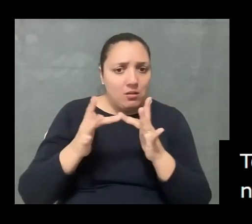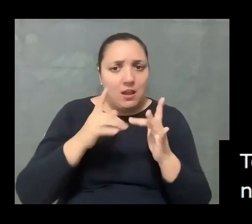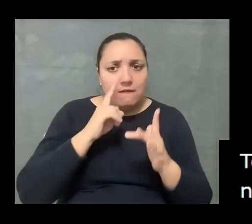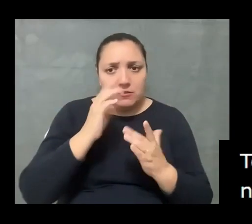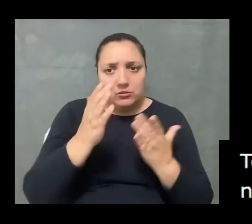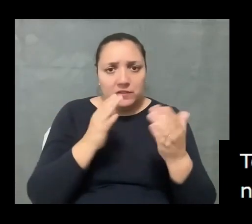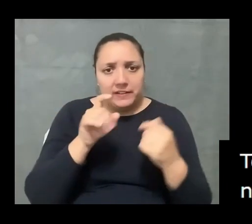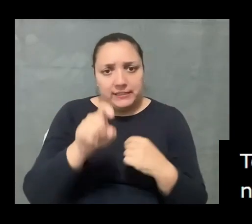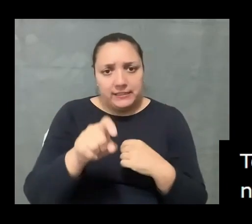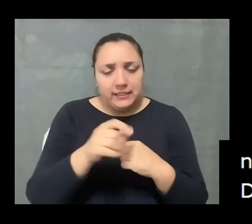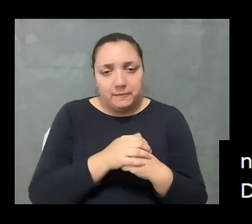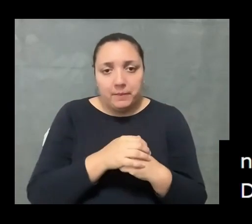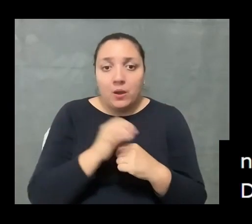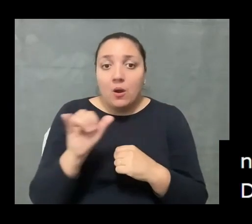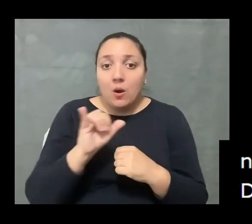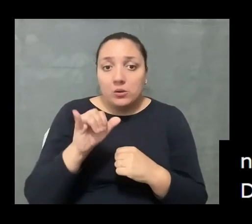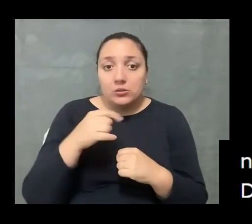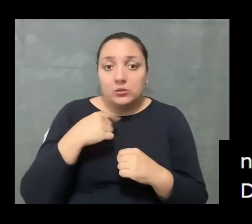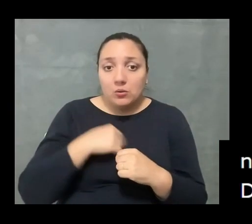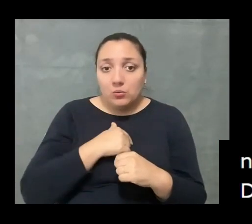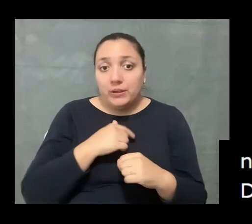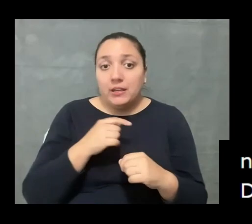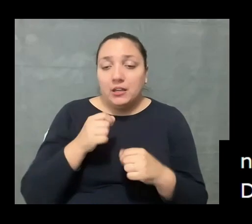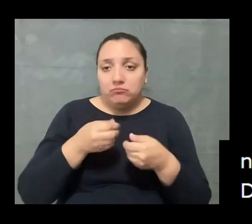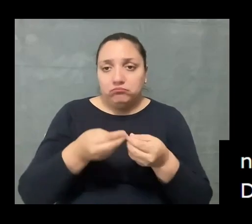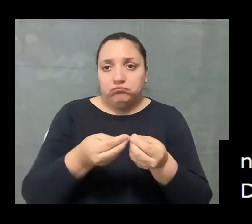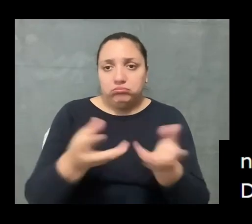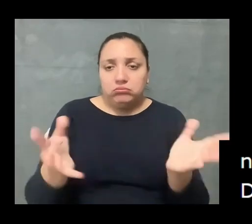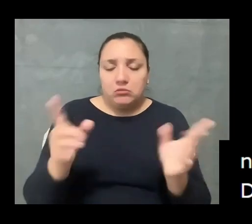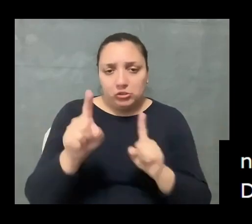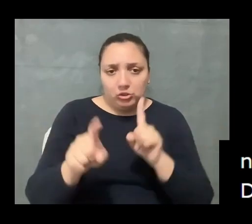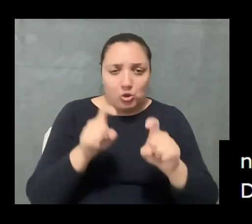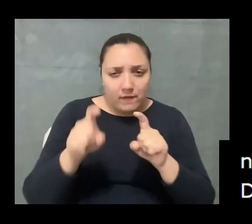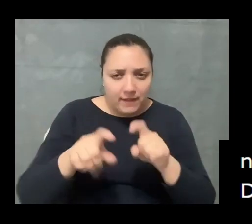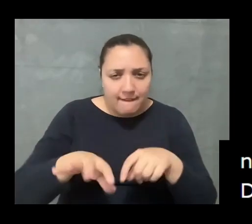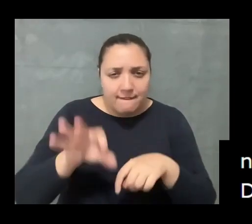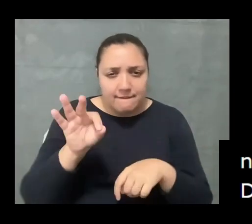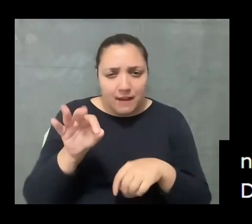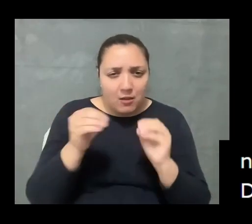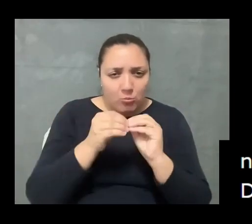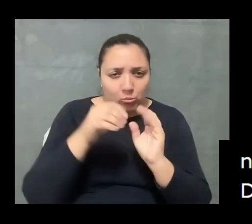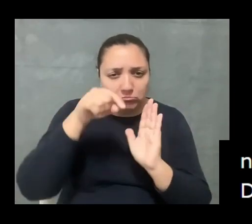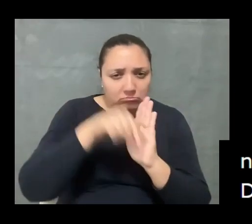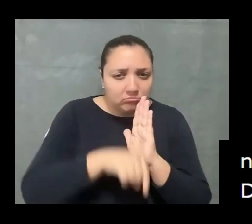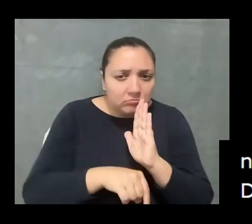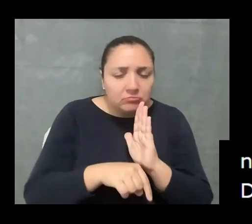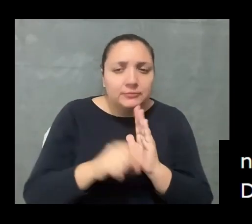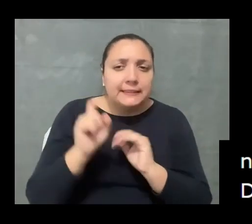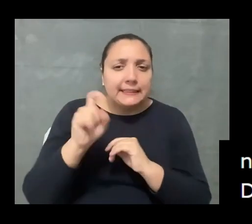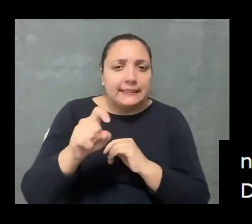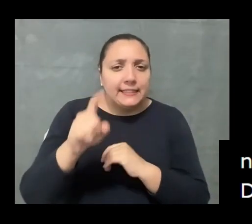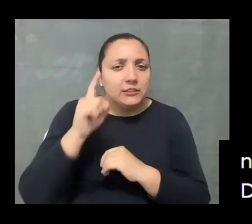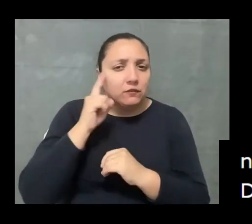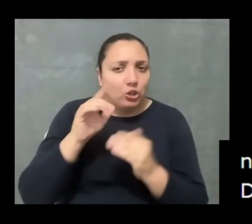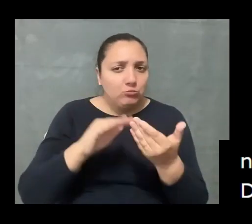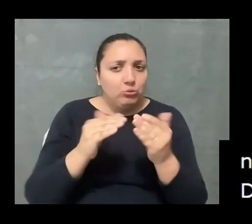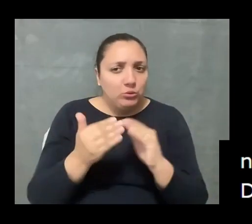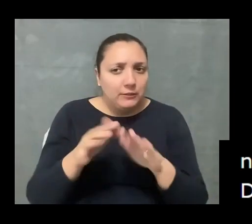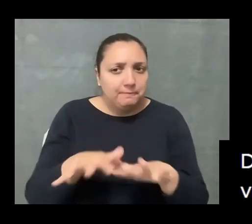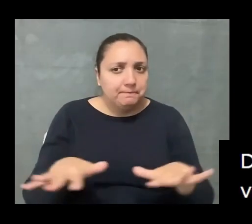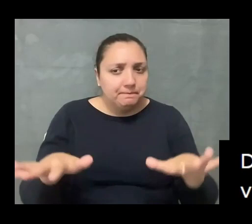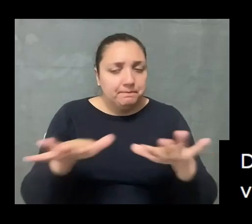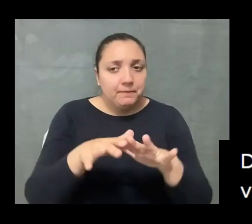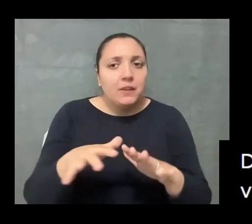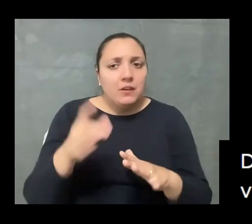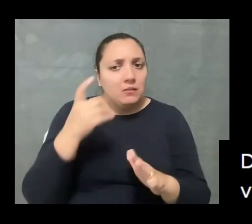also ran in 2022 a survey to find out deeper about the needs of the community. And we found out